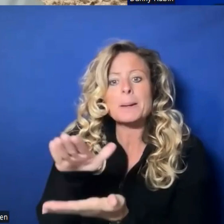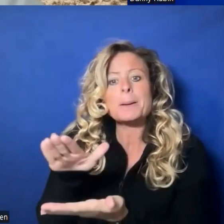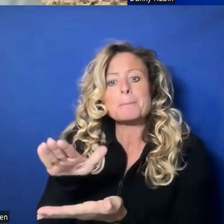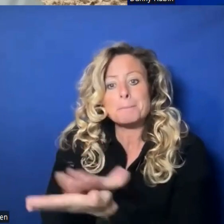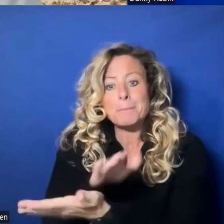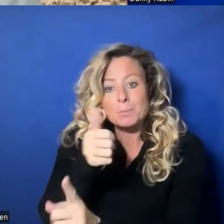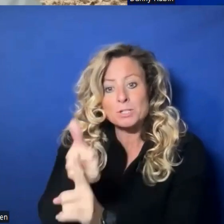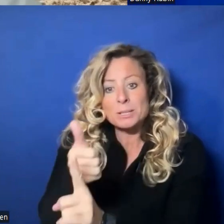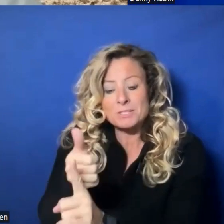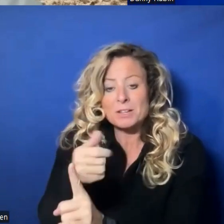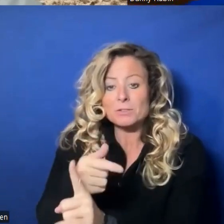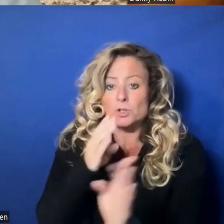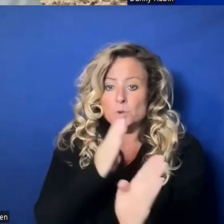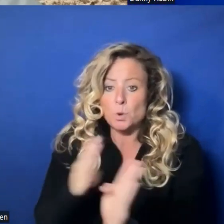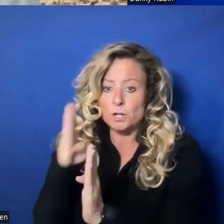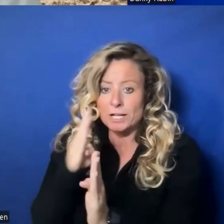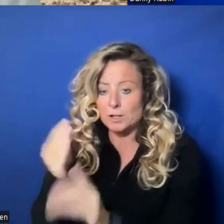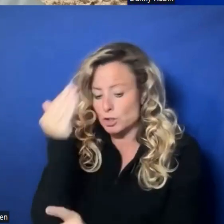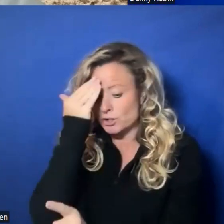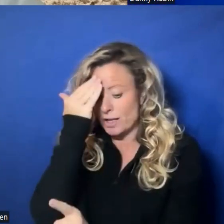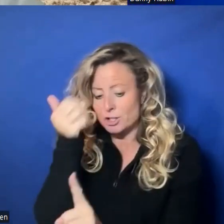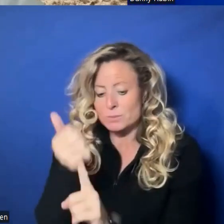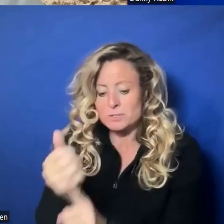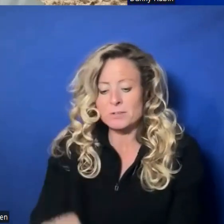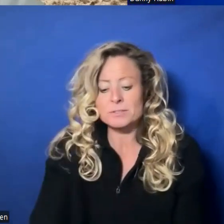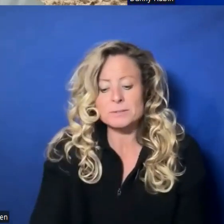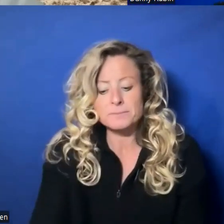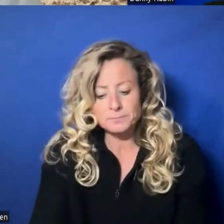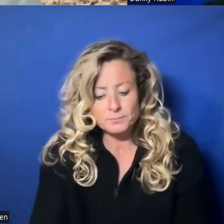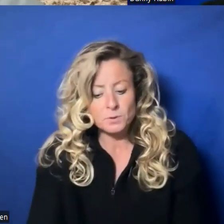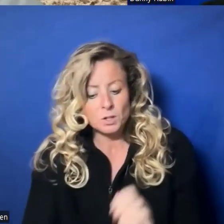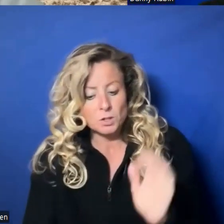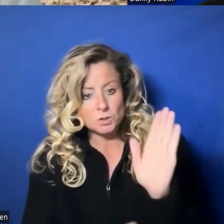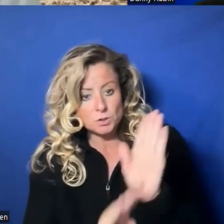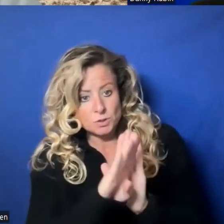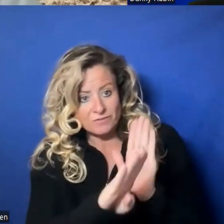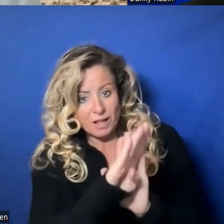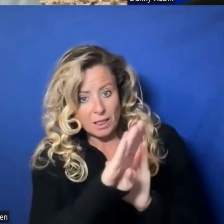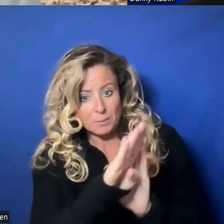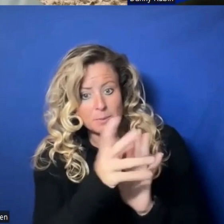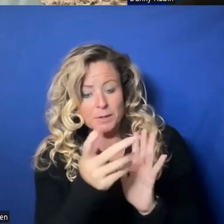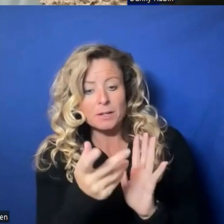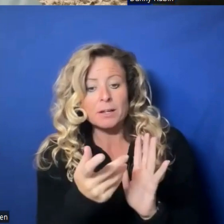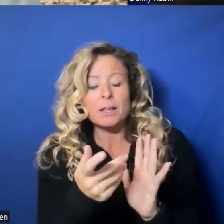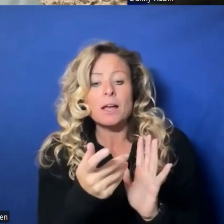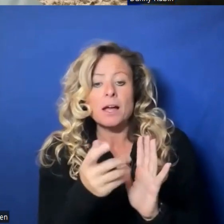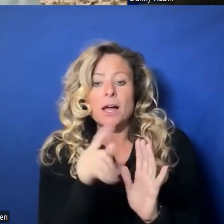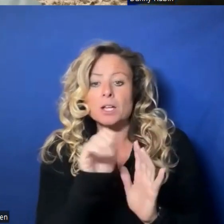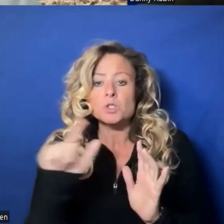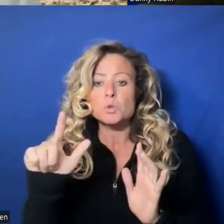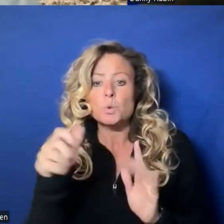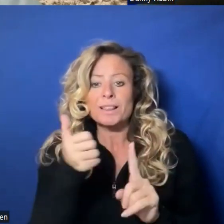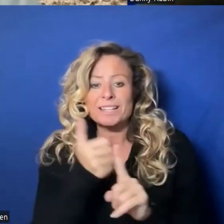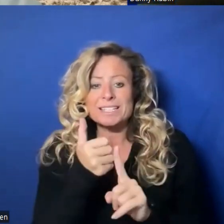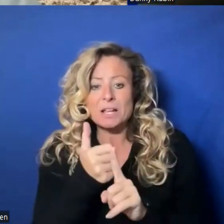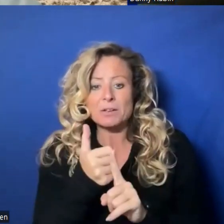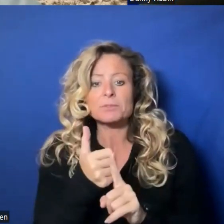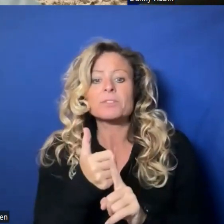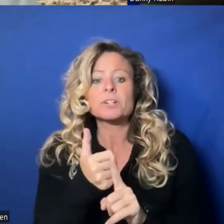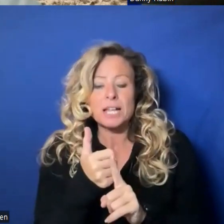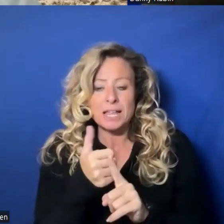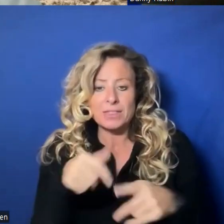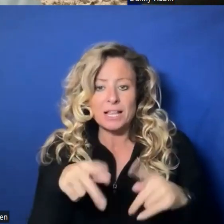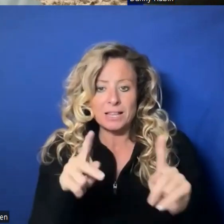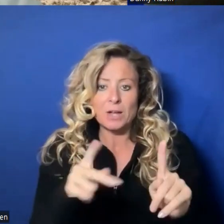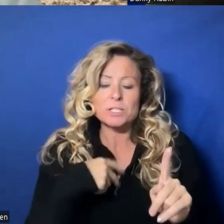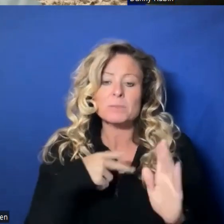in order to organize their knowledge. So we develop a tool that read the papers for